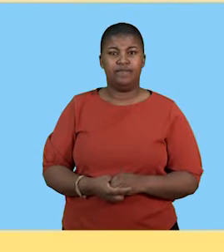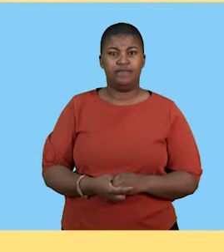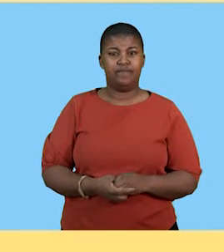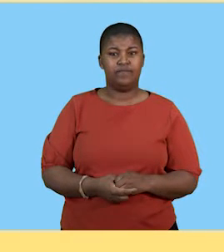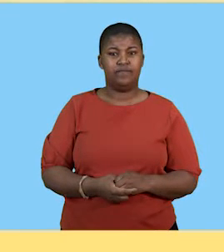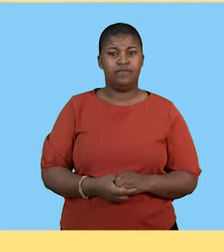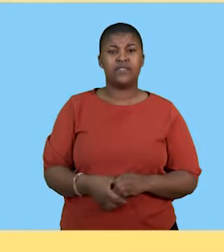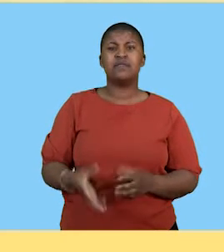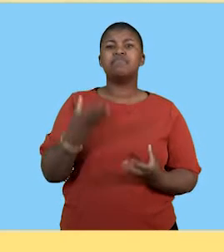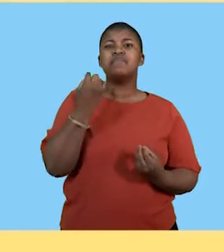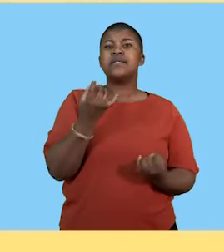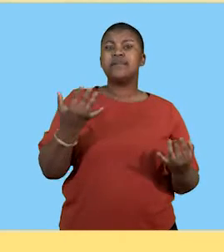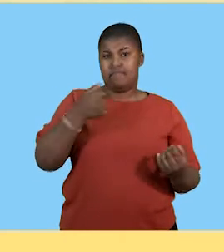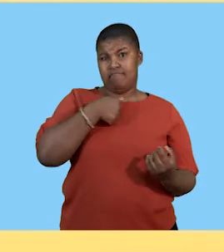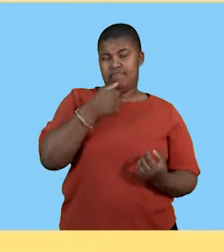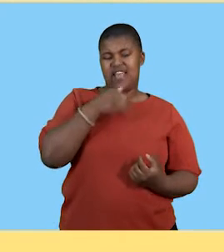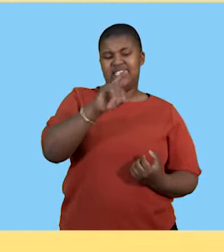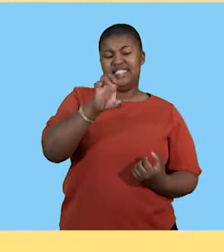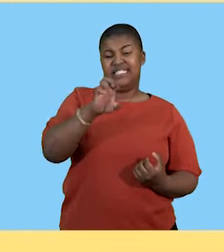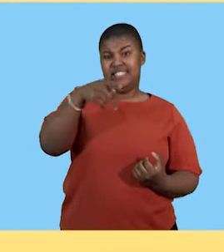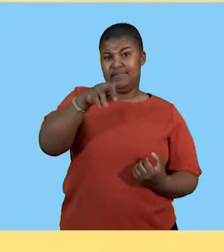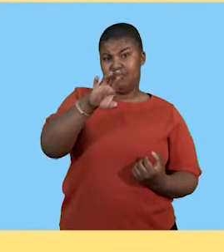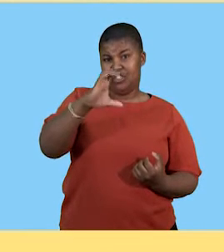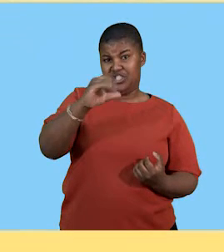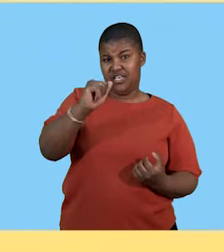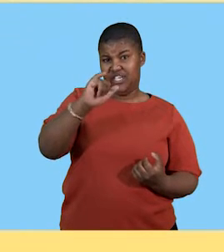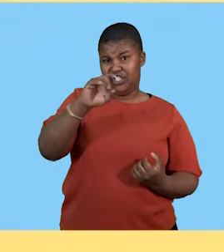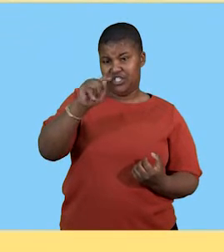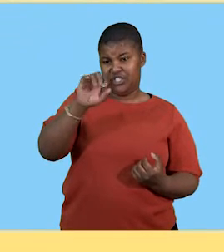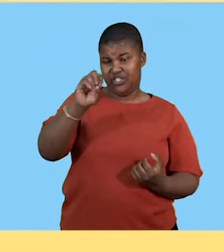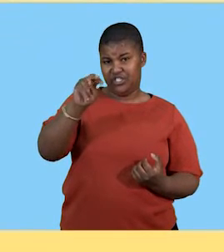5,040. There is my depreciation,